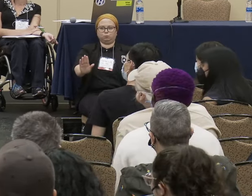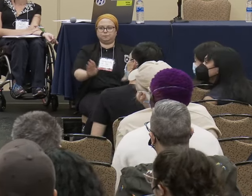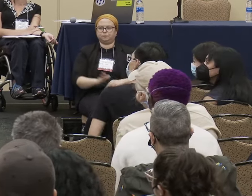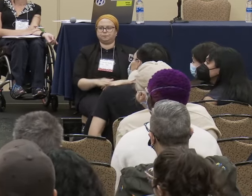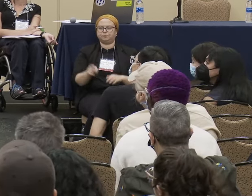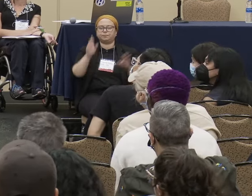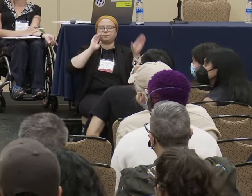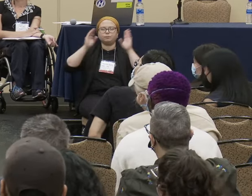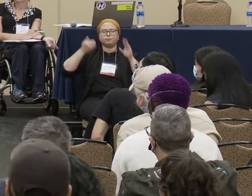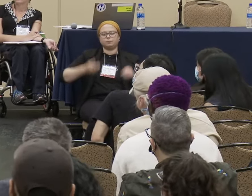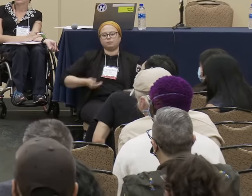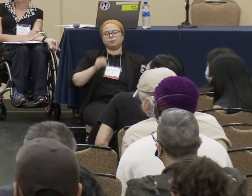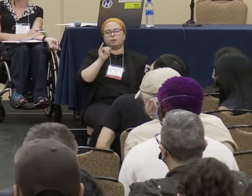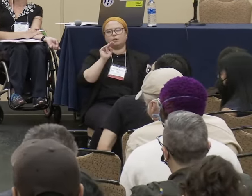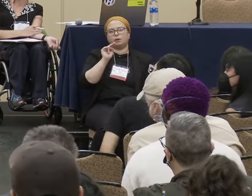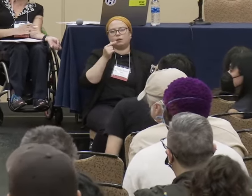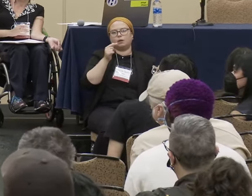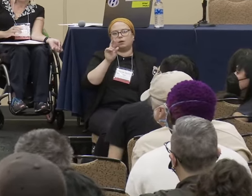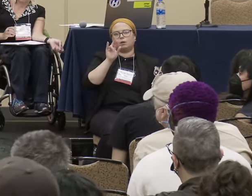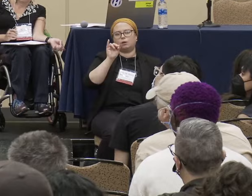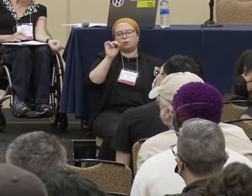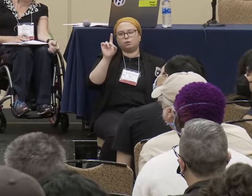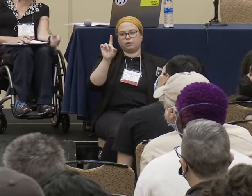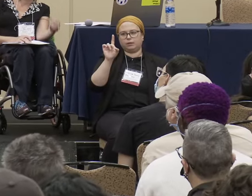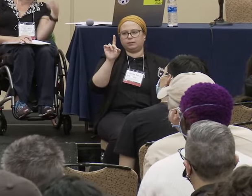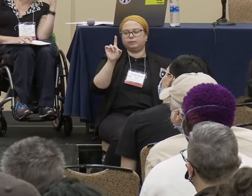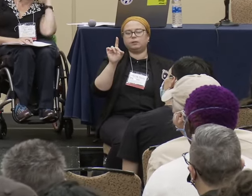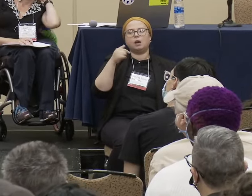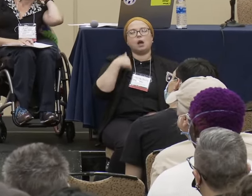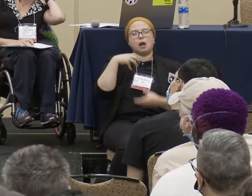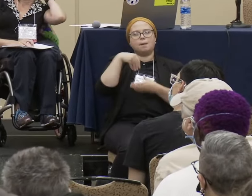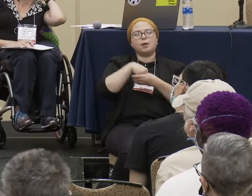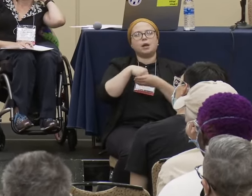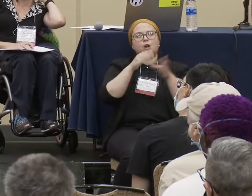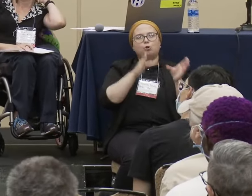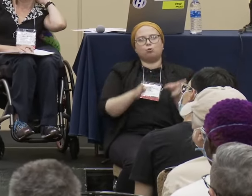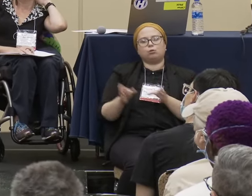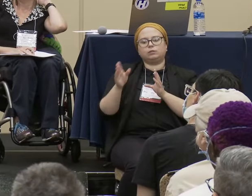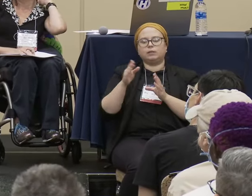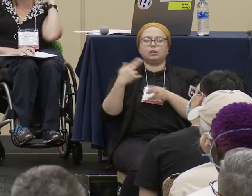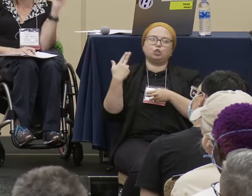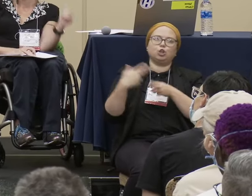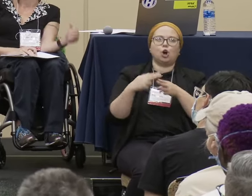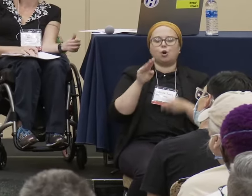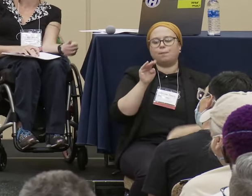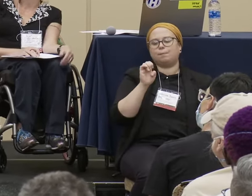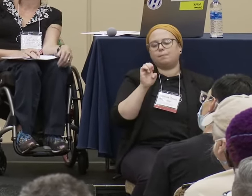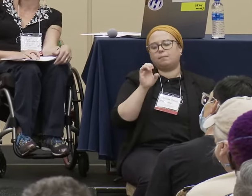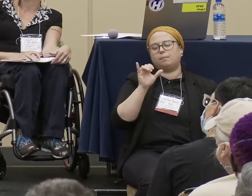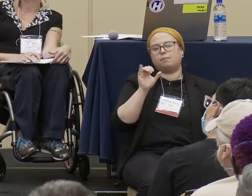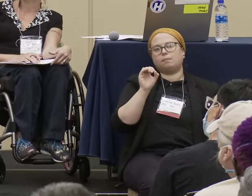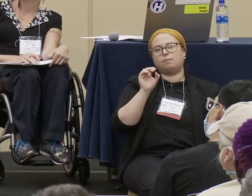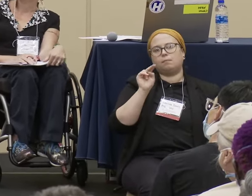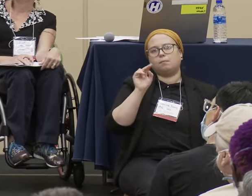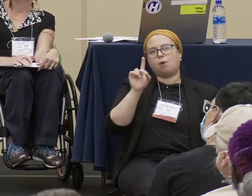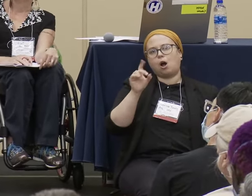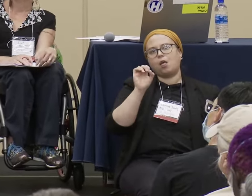My name is Ingrid, and I'm in an organization called Beyond the Bars in Miami, Florida.